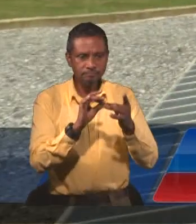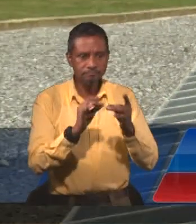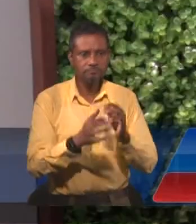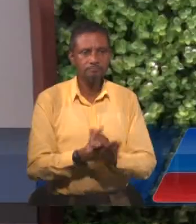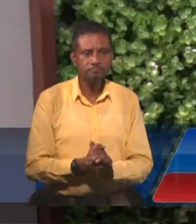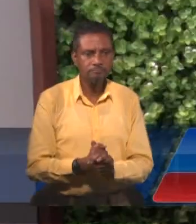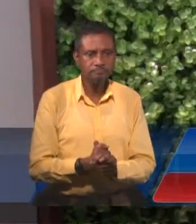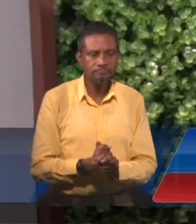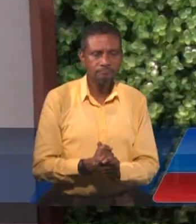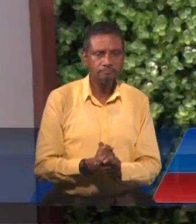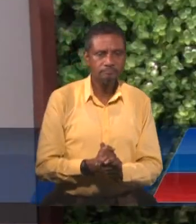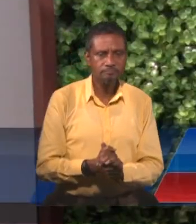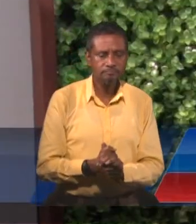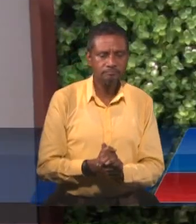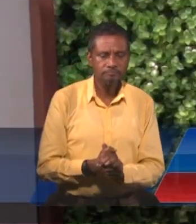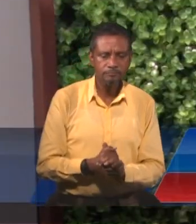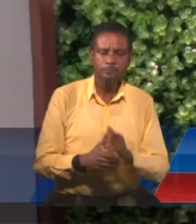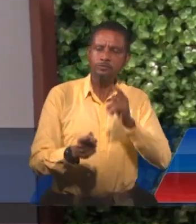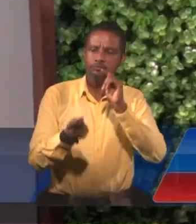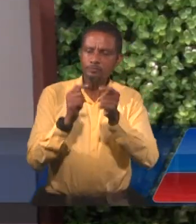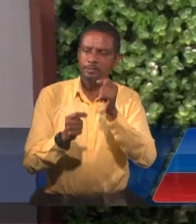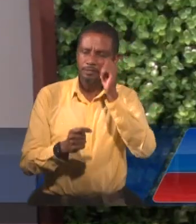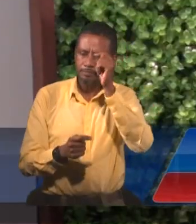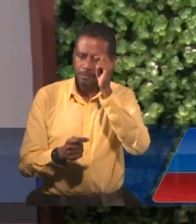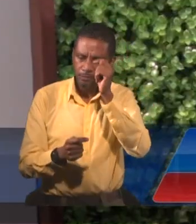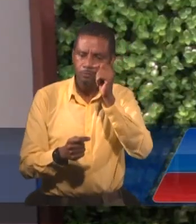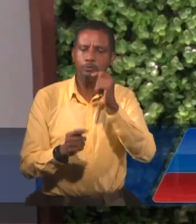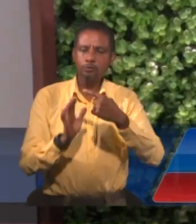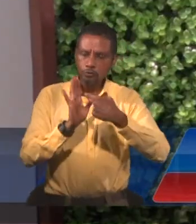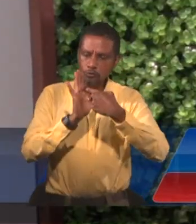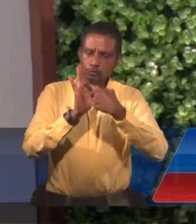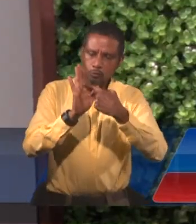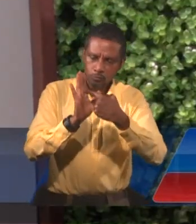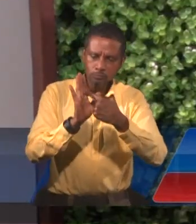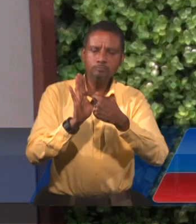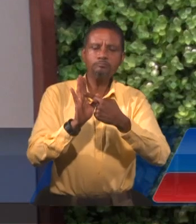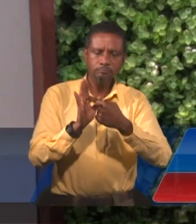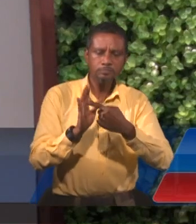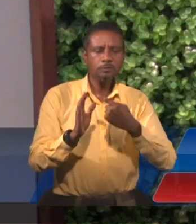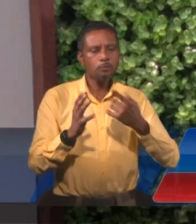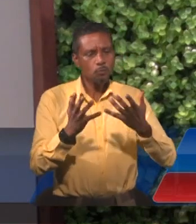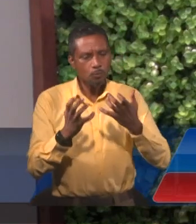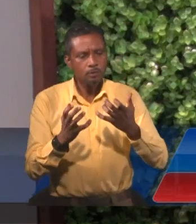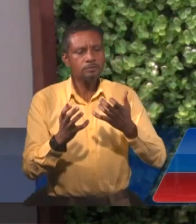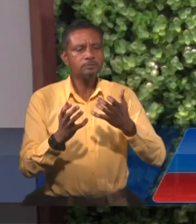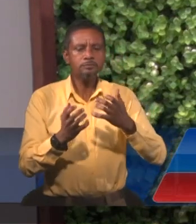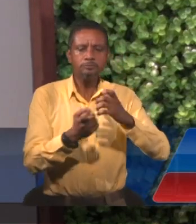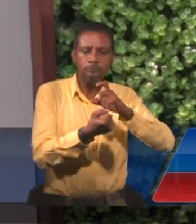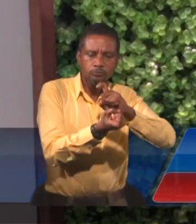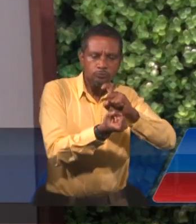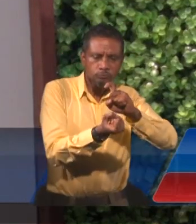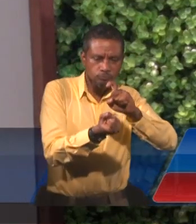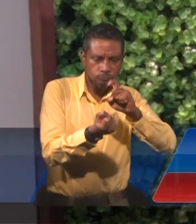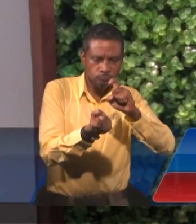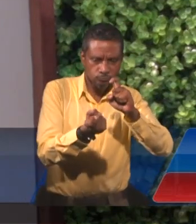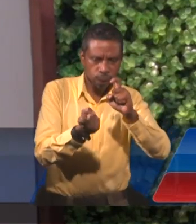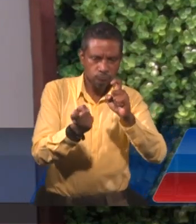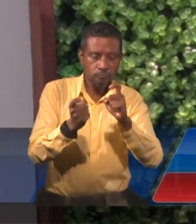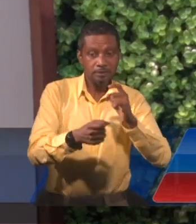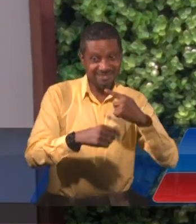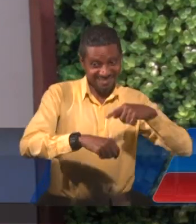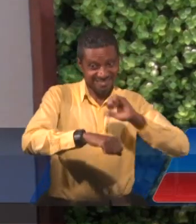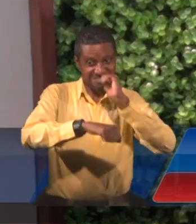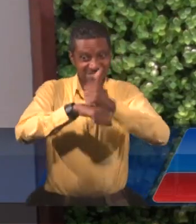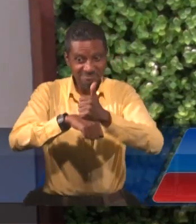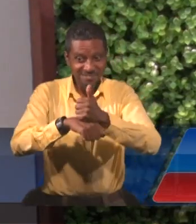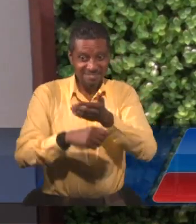efforts. Trinidad and Tobago is demonstrating its determination to be part of the transition, and the installation of this solar park